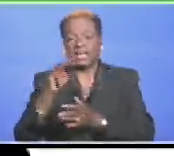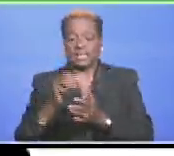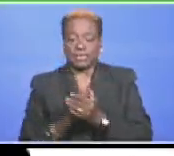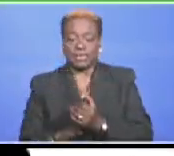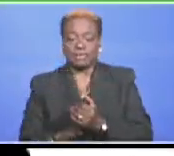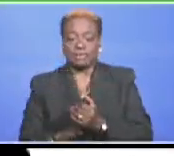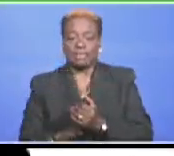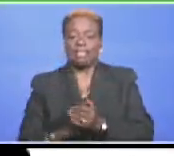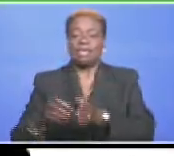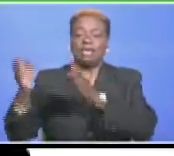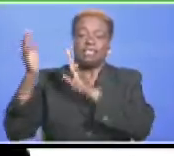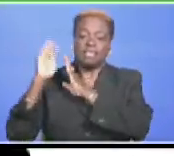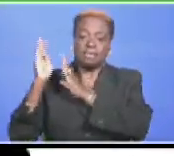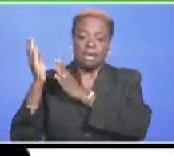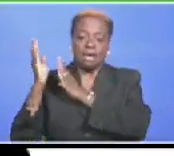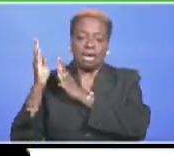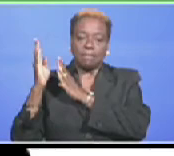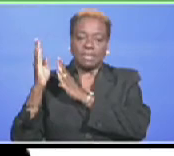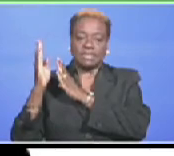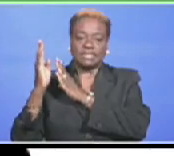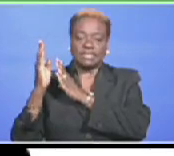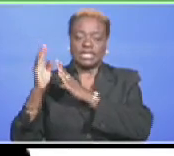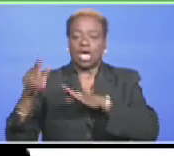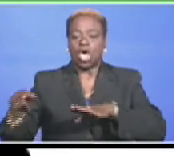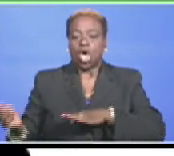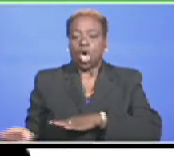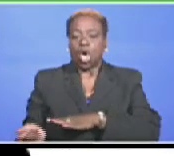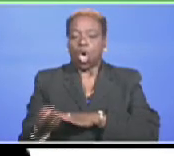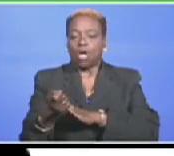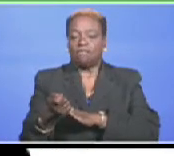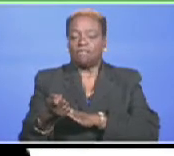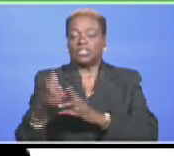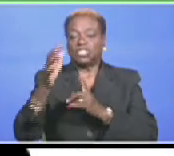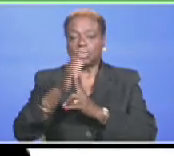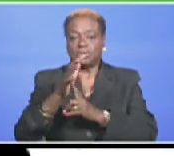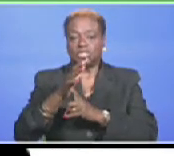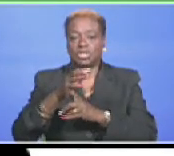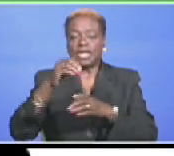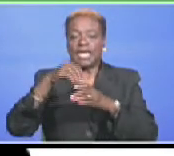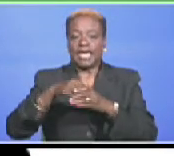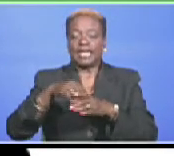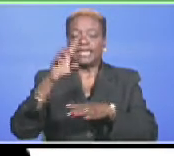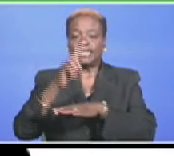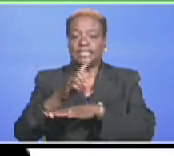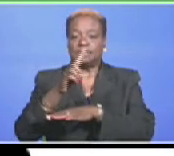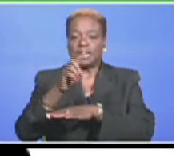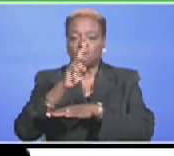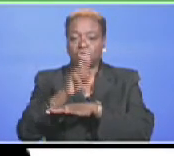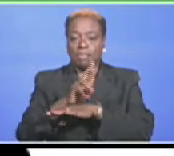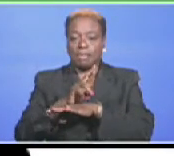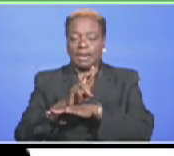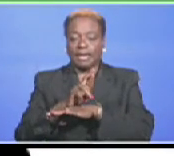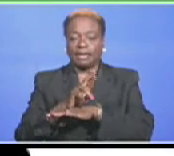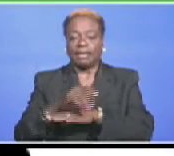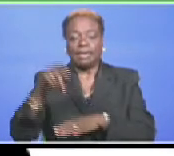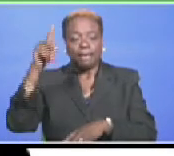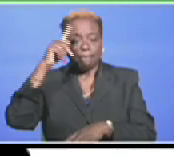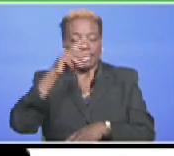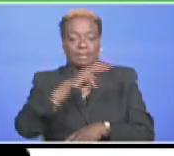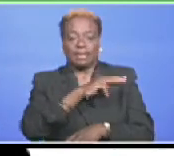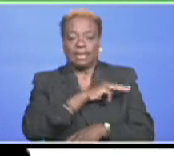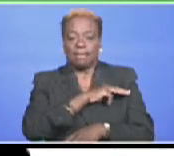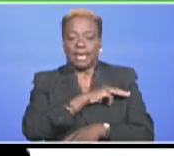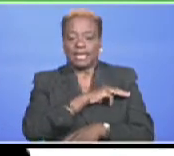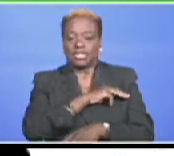The Bahamas are the team of the Caribbean Amateur Golf Championships in the Dominican Republic. On the men's side, Peter McIntosh, Paul Savusis,